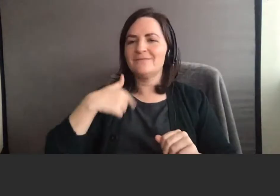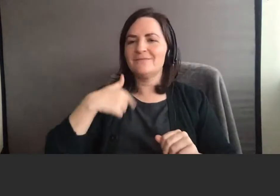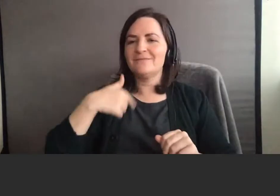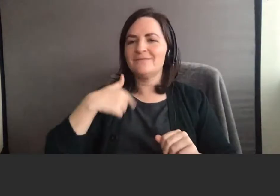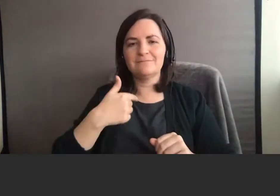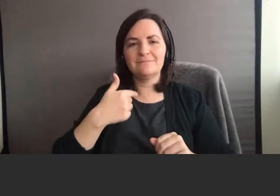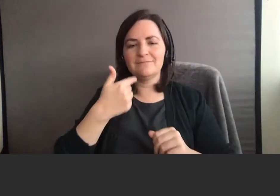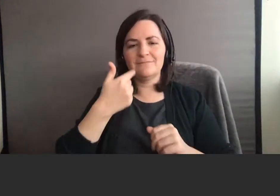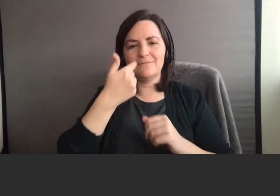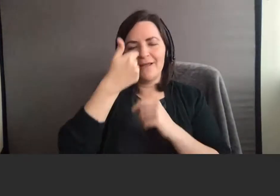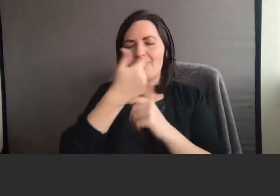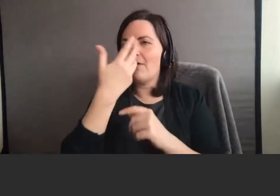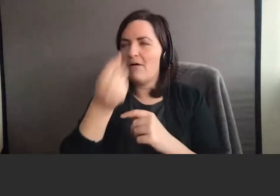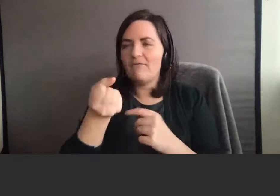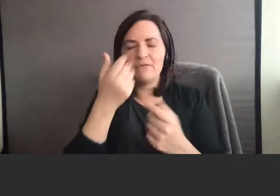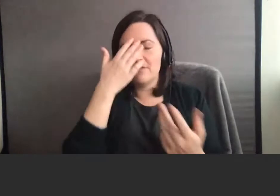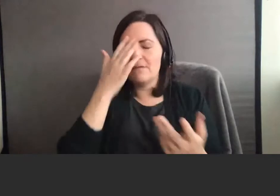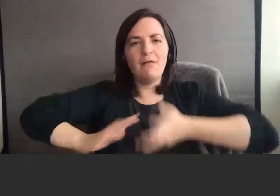about